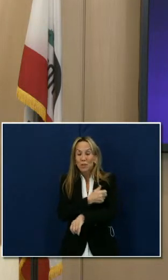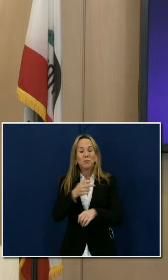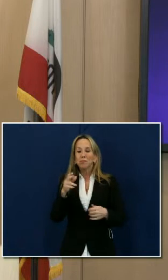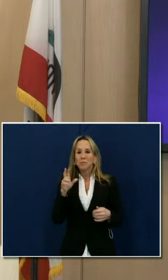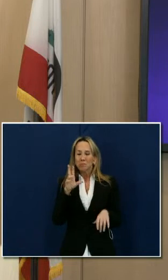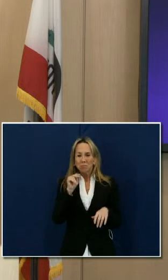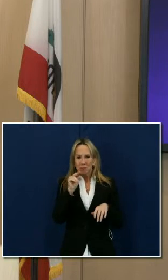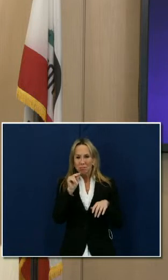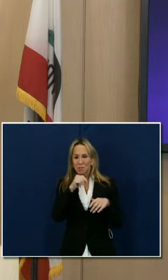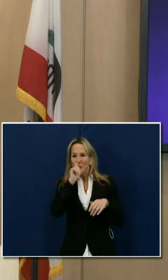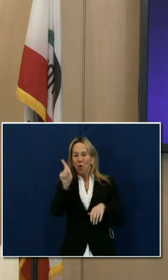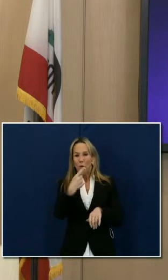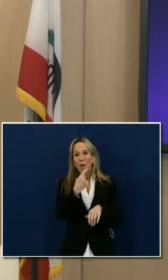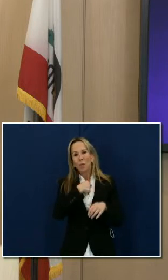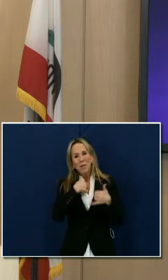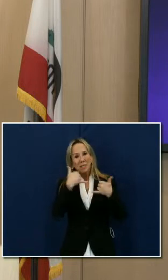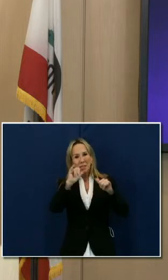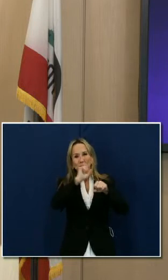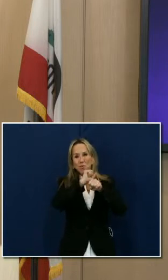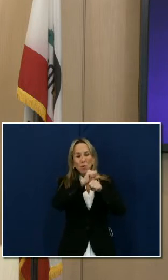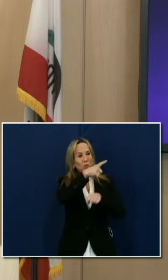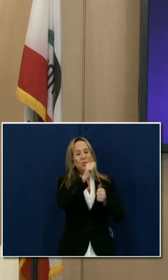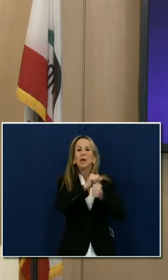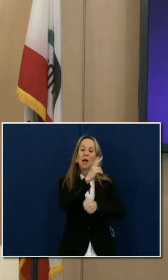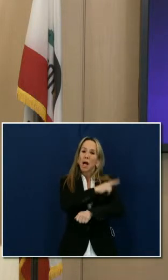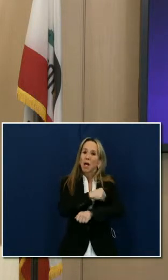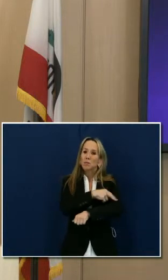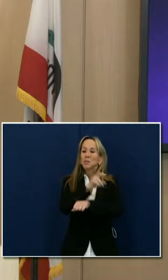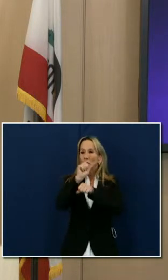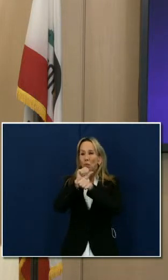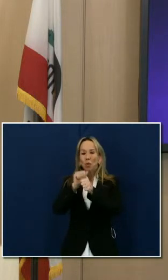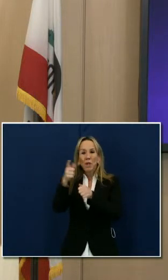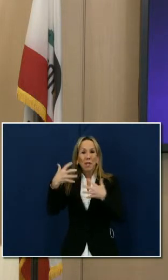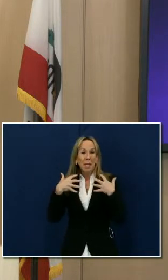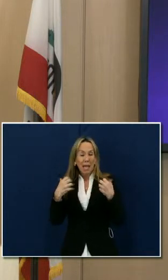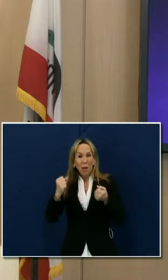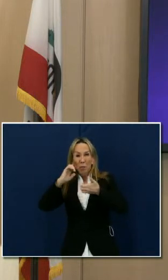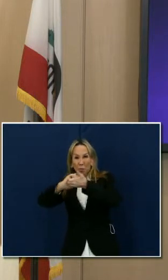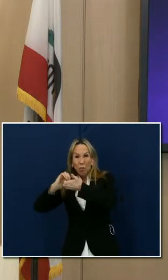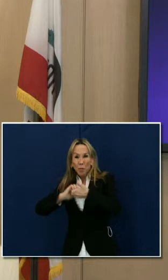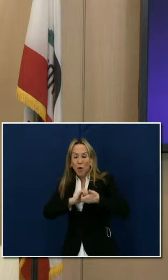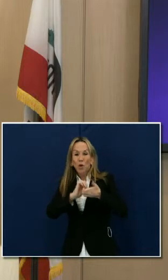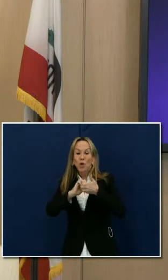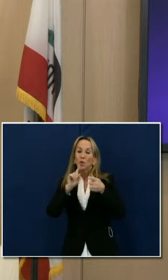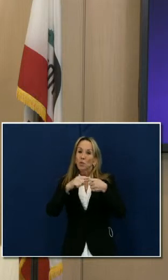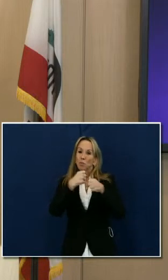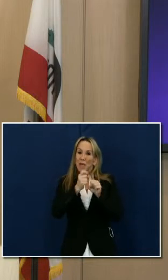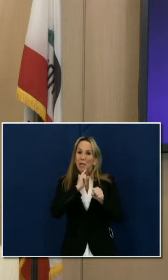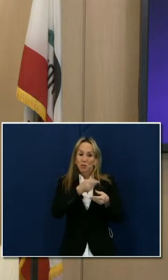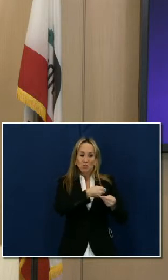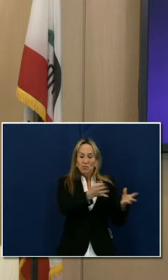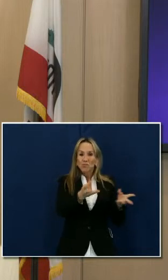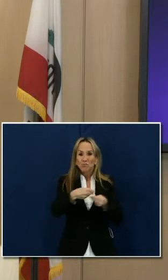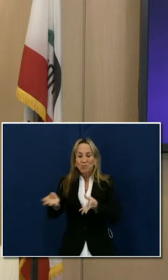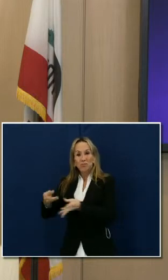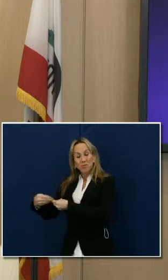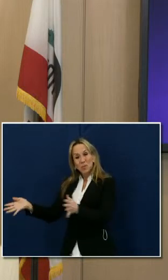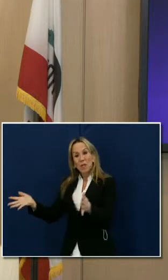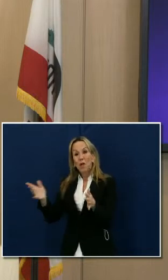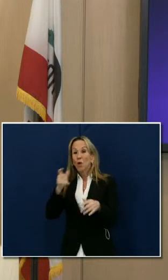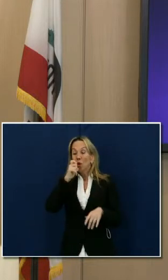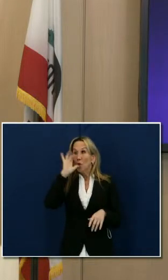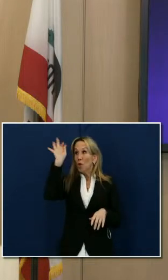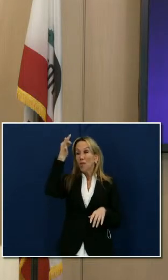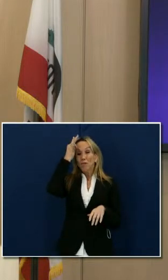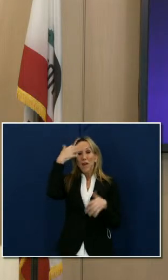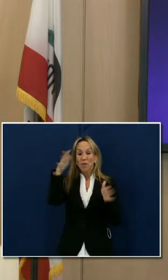hospitals, health clinics, our community partners to get these vaccines to groups of people that have been determined by the federal